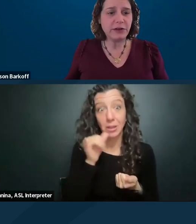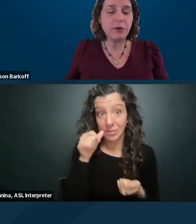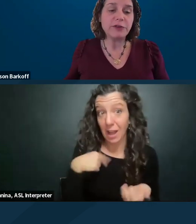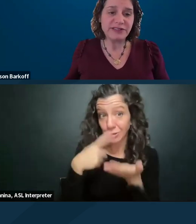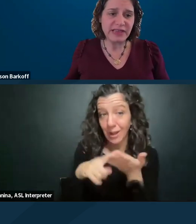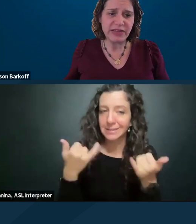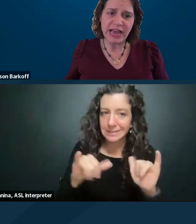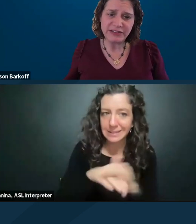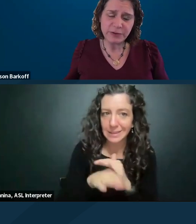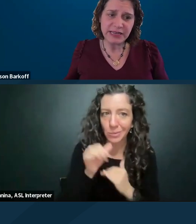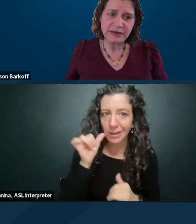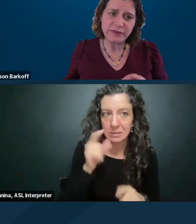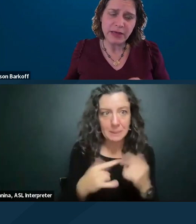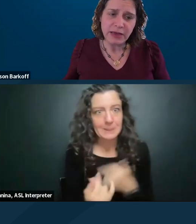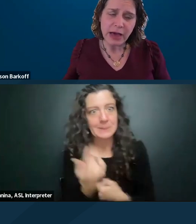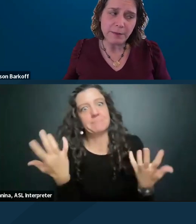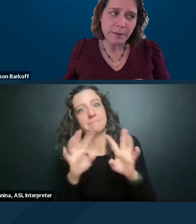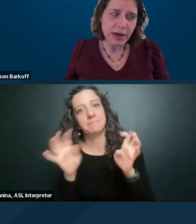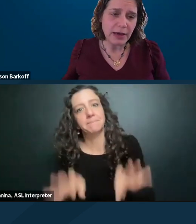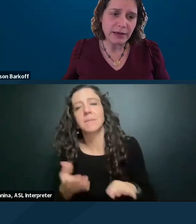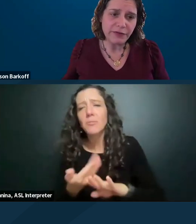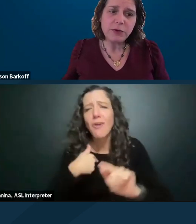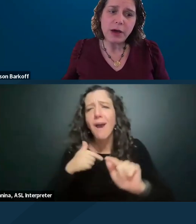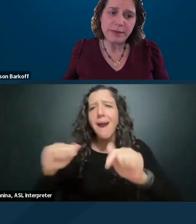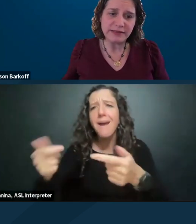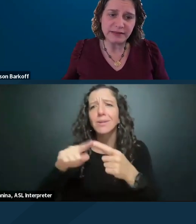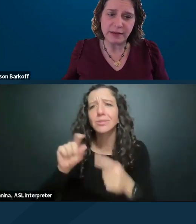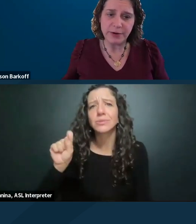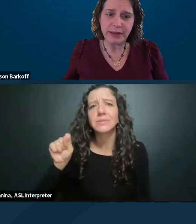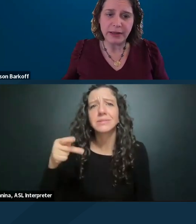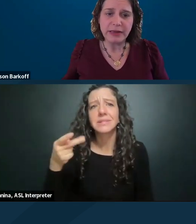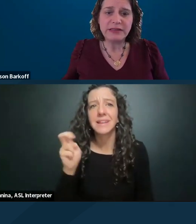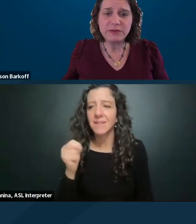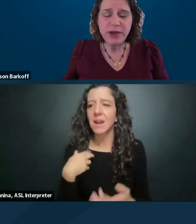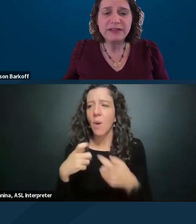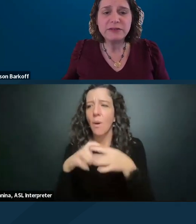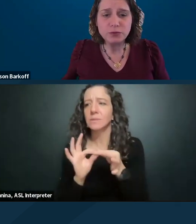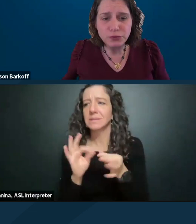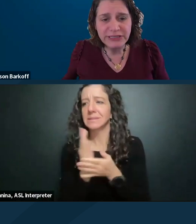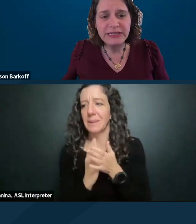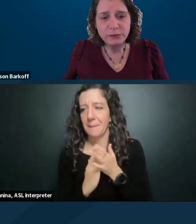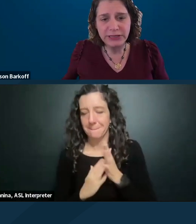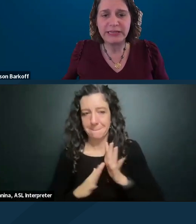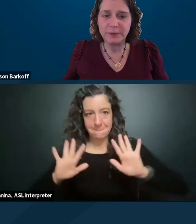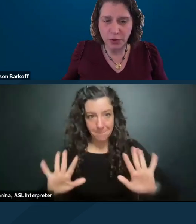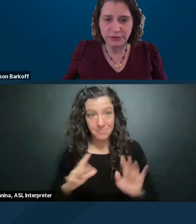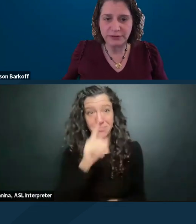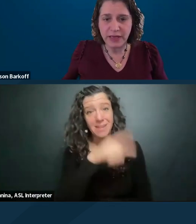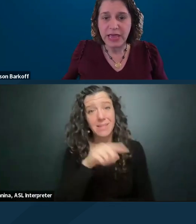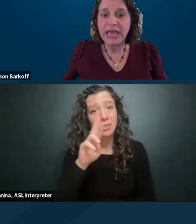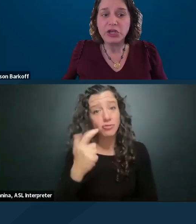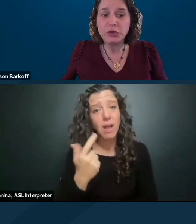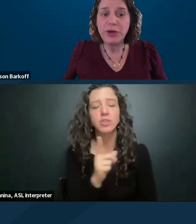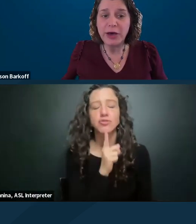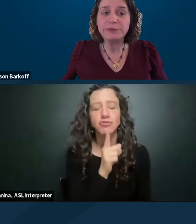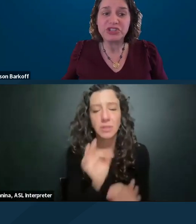I turn it over to Stephen, I just want to give a few comments in summary. These regs are really, really